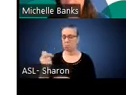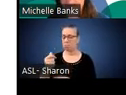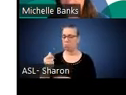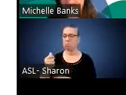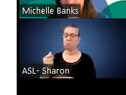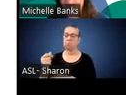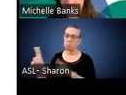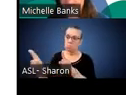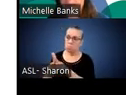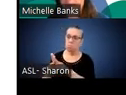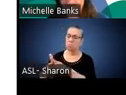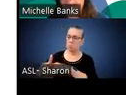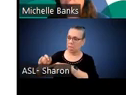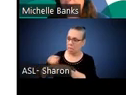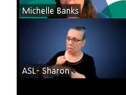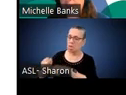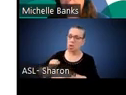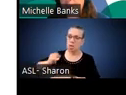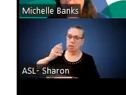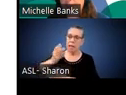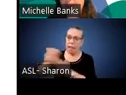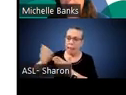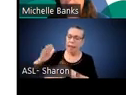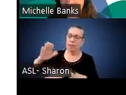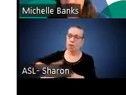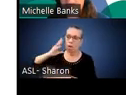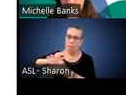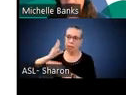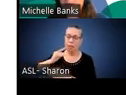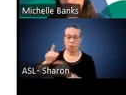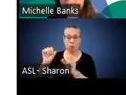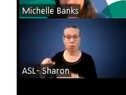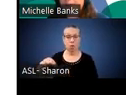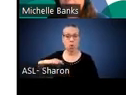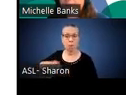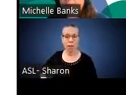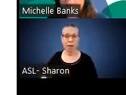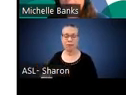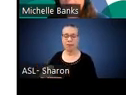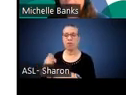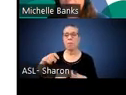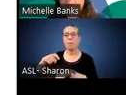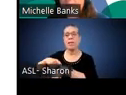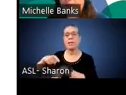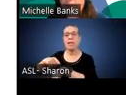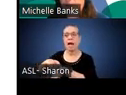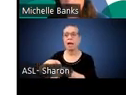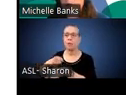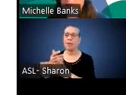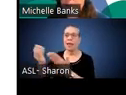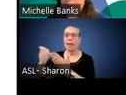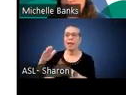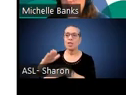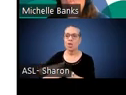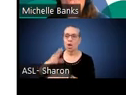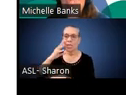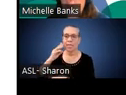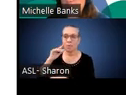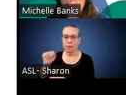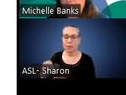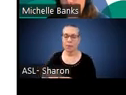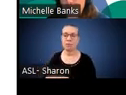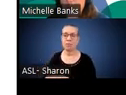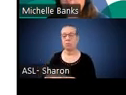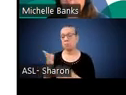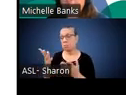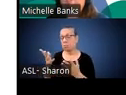want to see if a NextGener could benefit from an apprenticeship or an internship. We know that those are